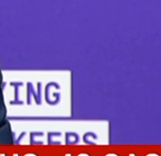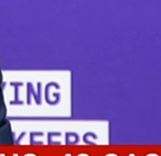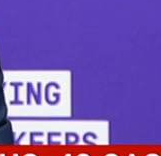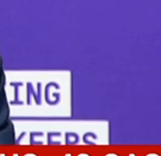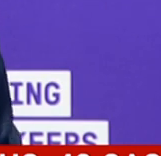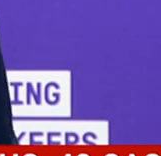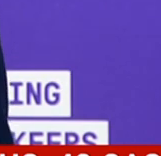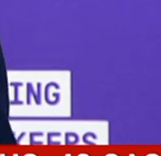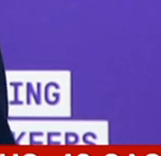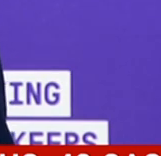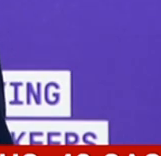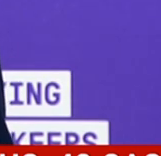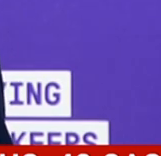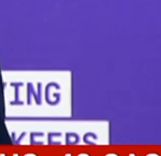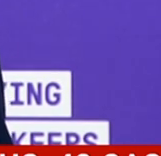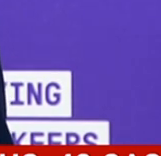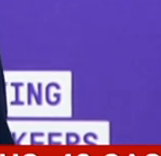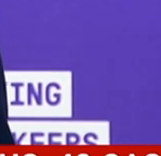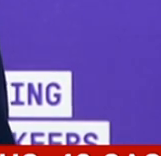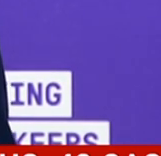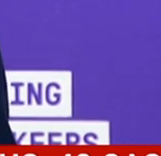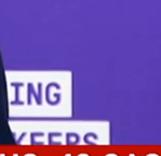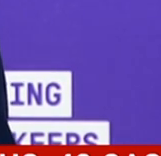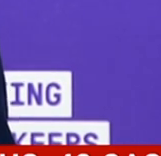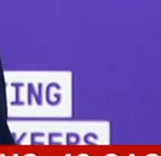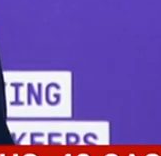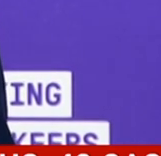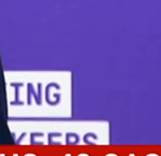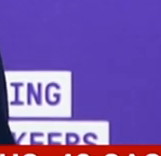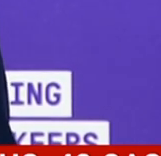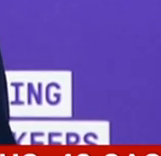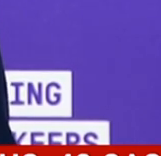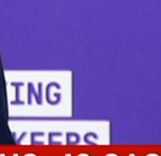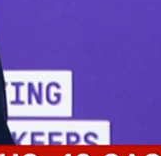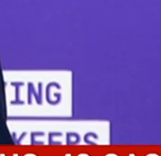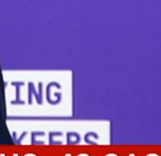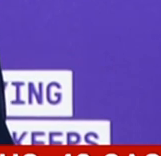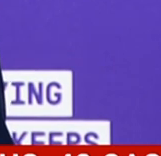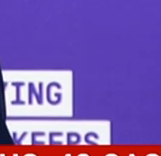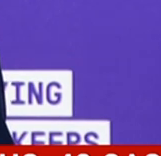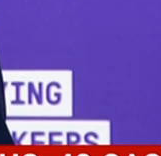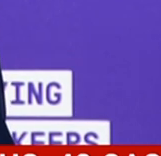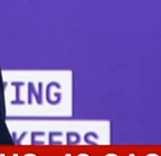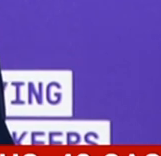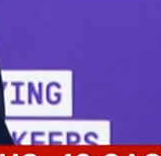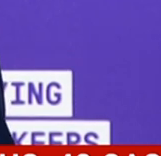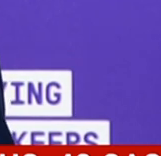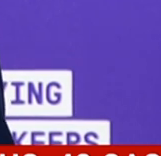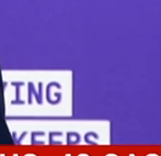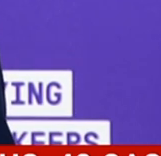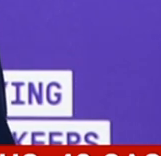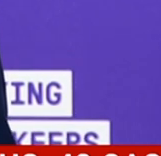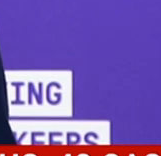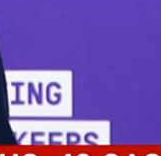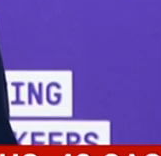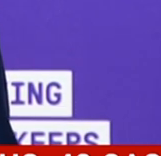wave. There are 4,282 cases with an unknown source. That's a decrease of 9 since yesterday.